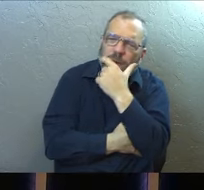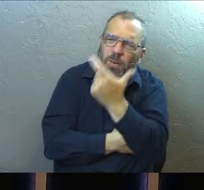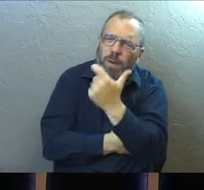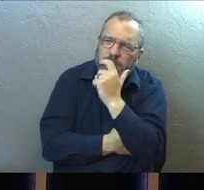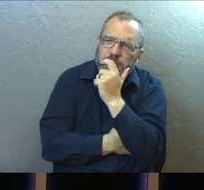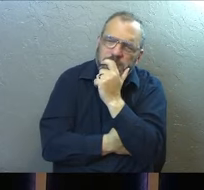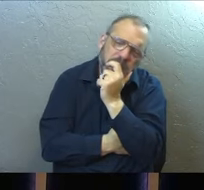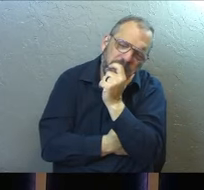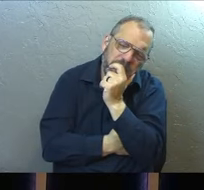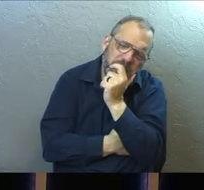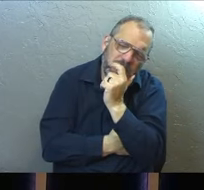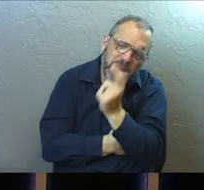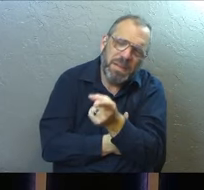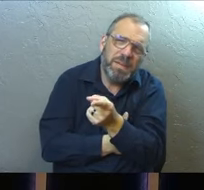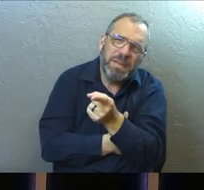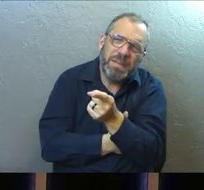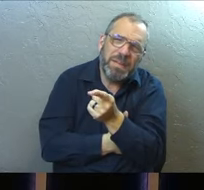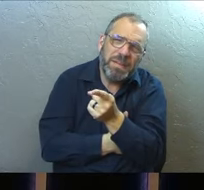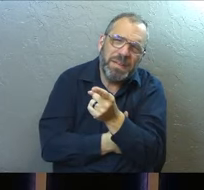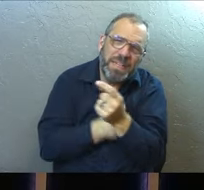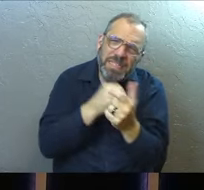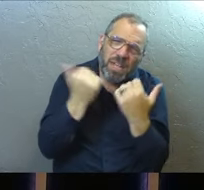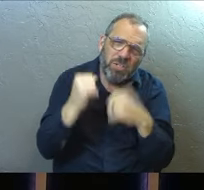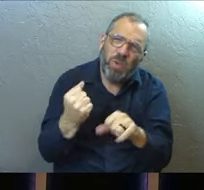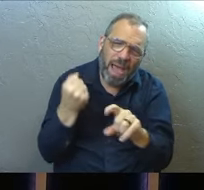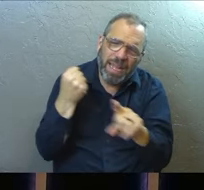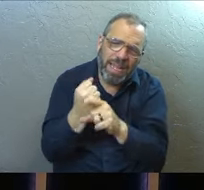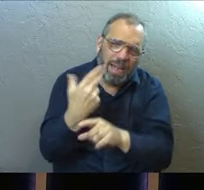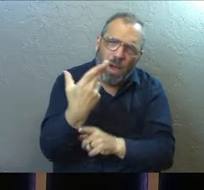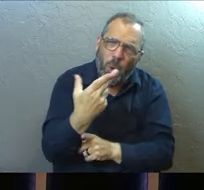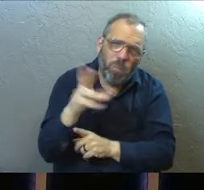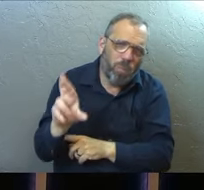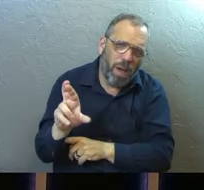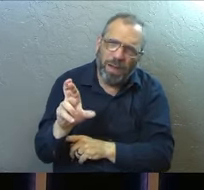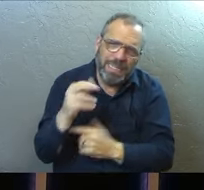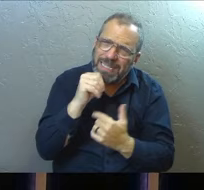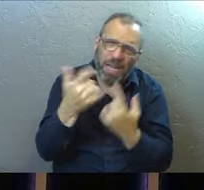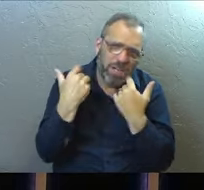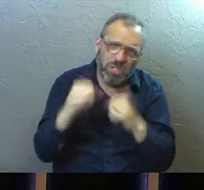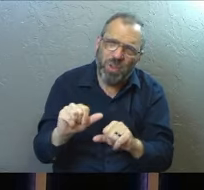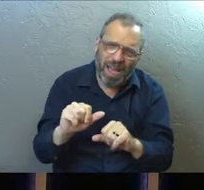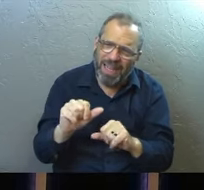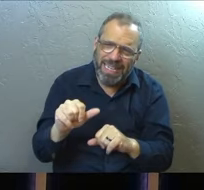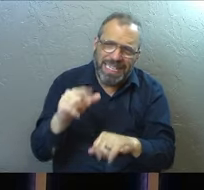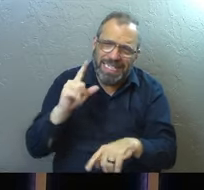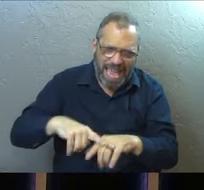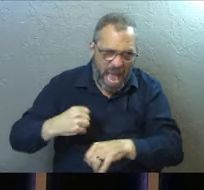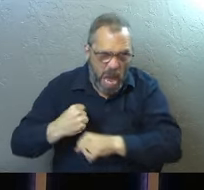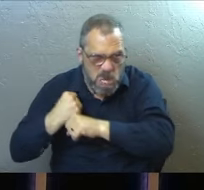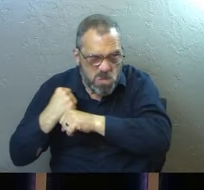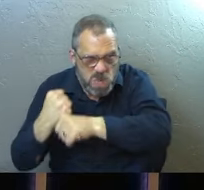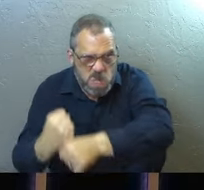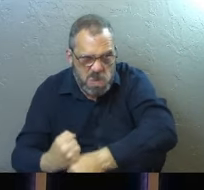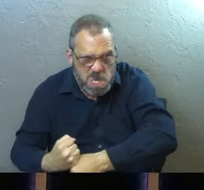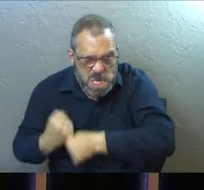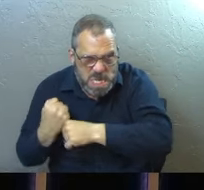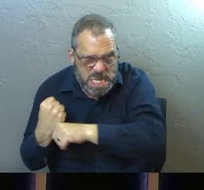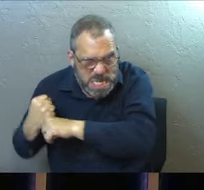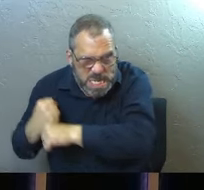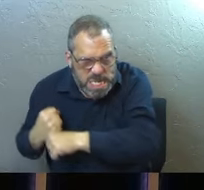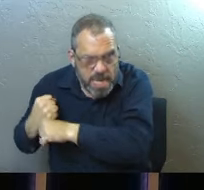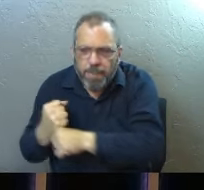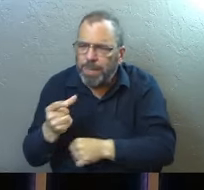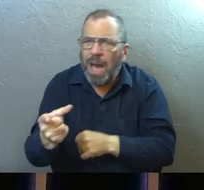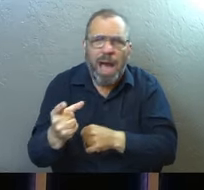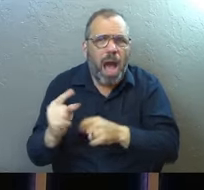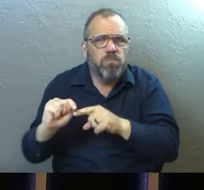that is I was thinking, he's not going to try to hit a home run. Like, he can't step up there and just like try.